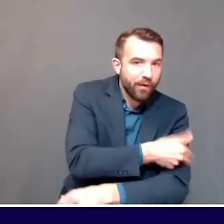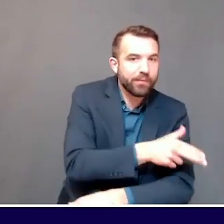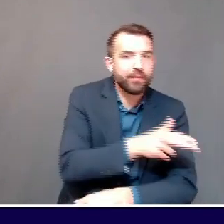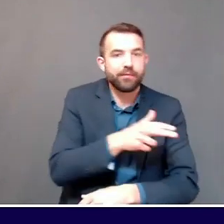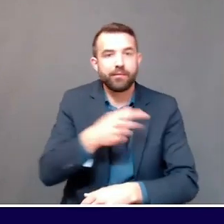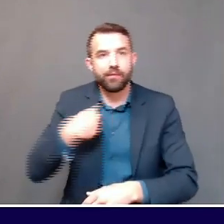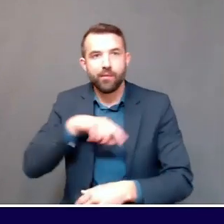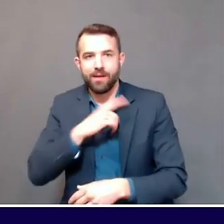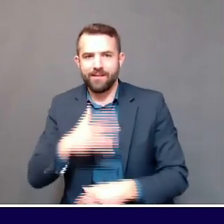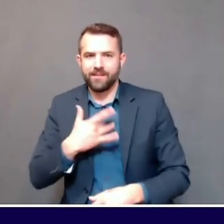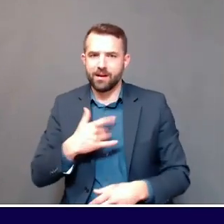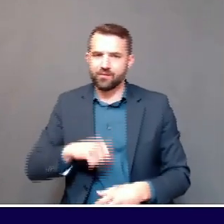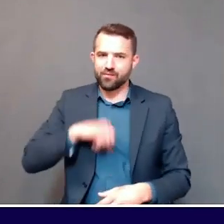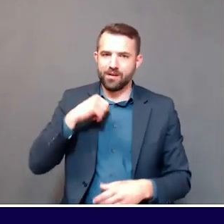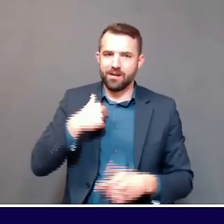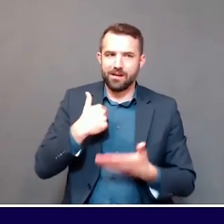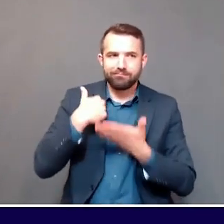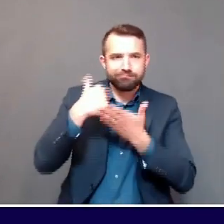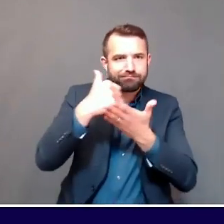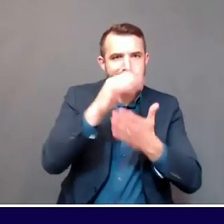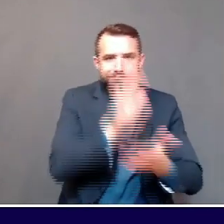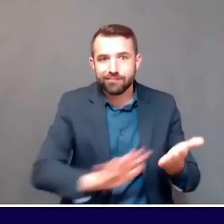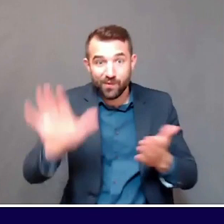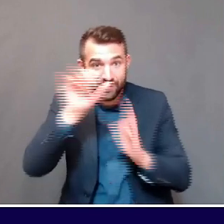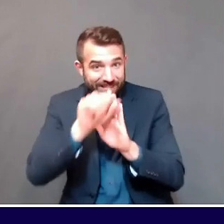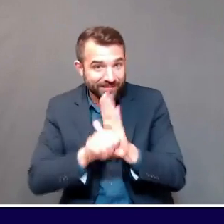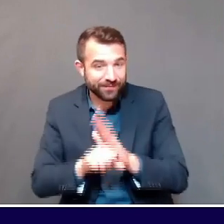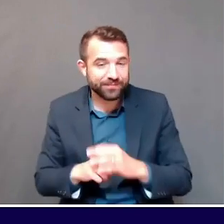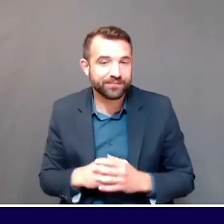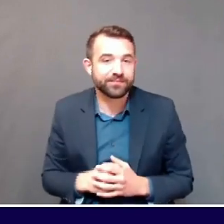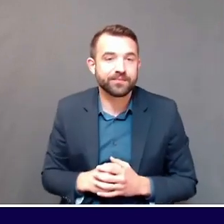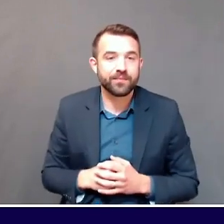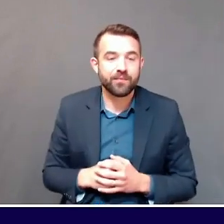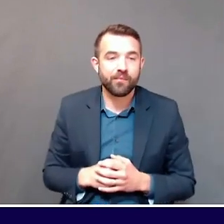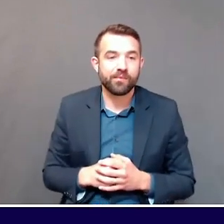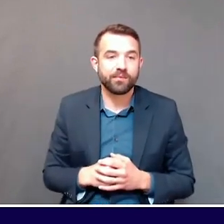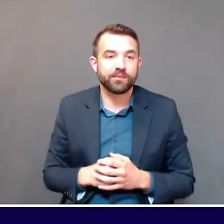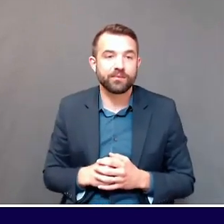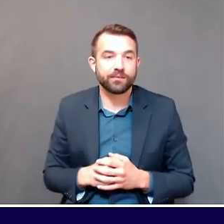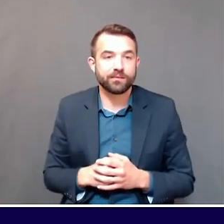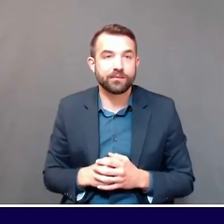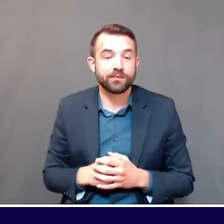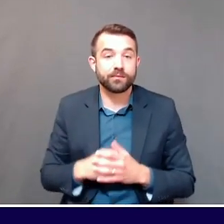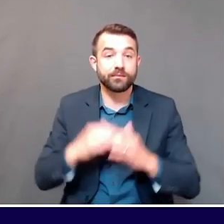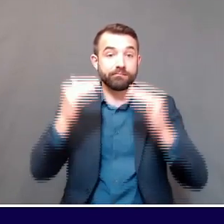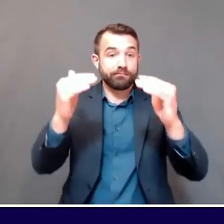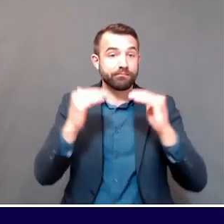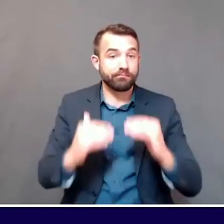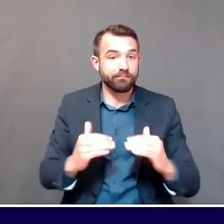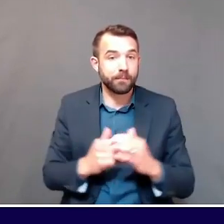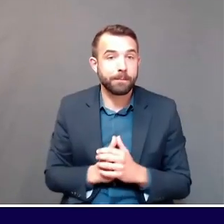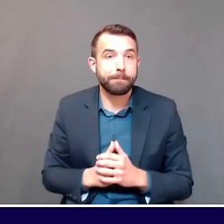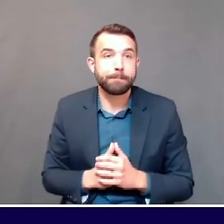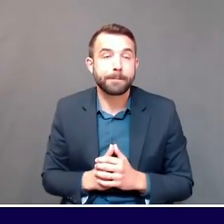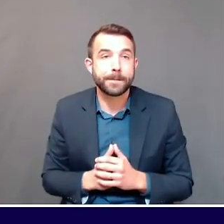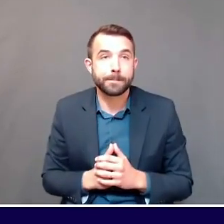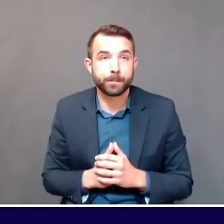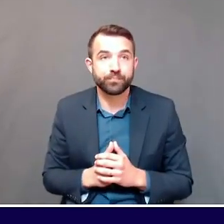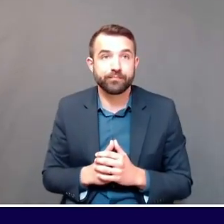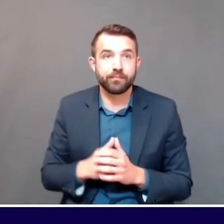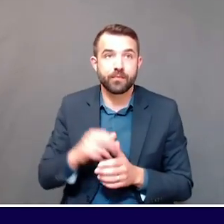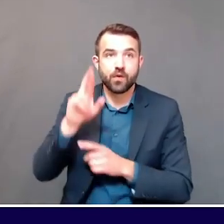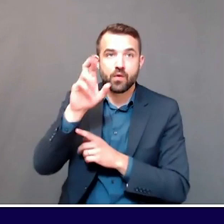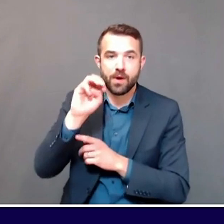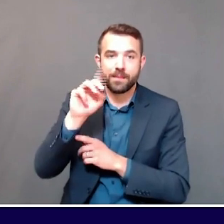help across the state. I'd also like to provide an update on our distribution of a drug called